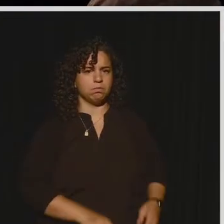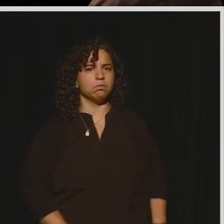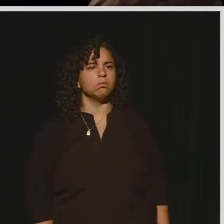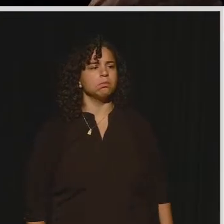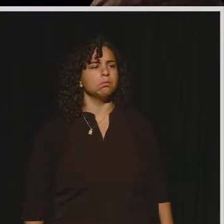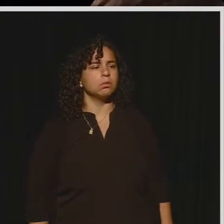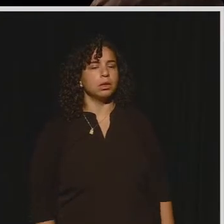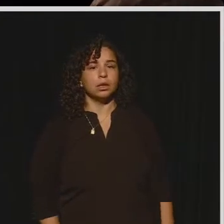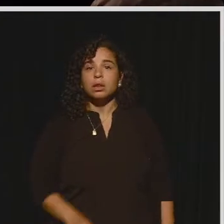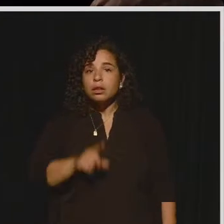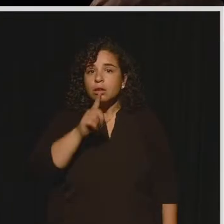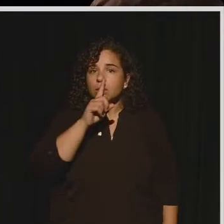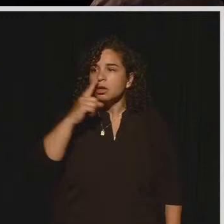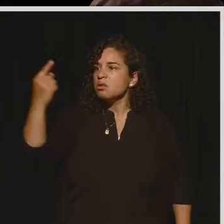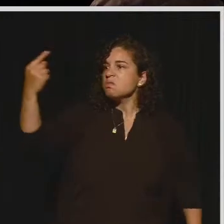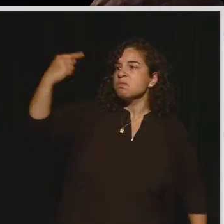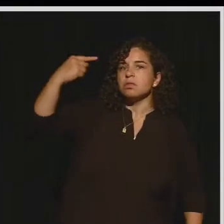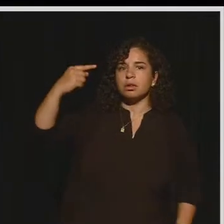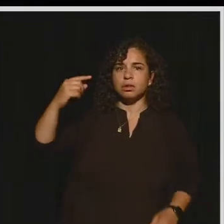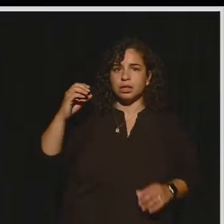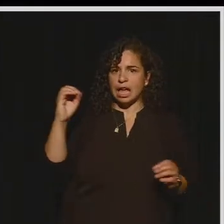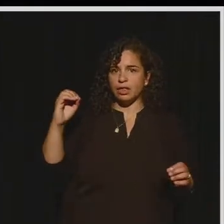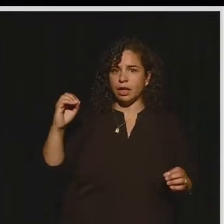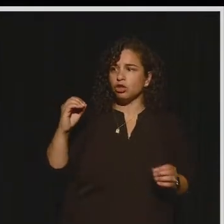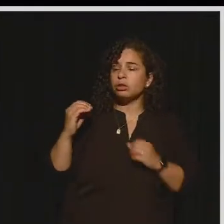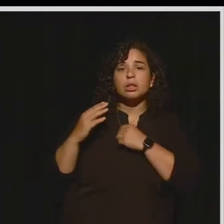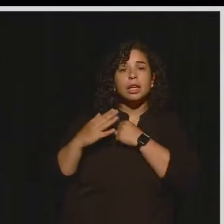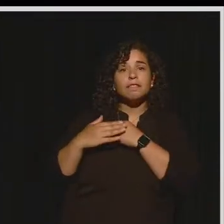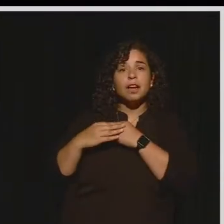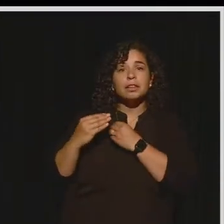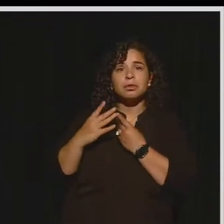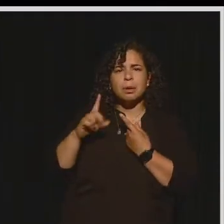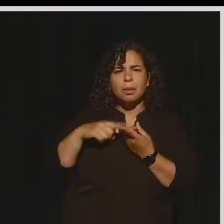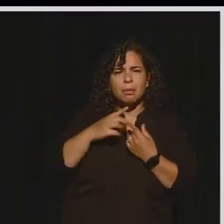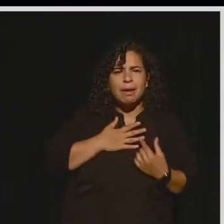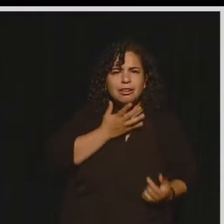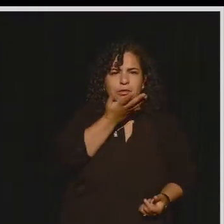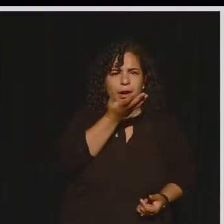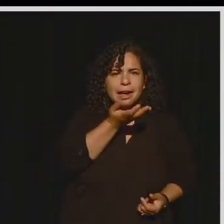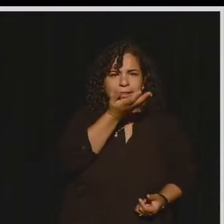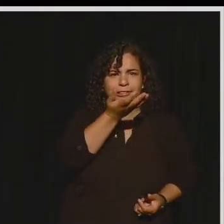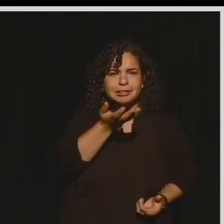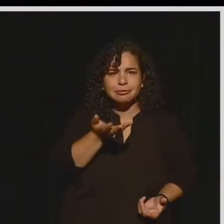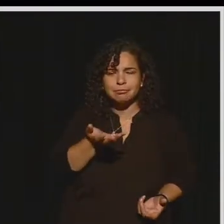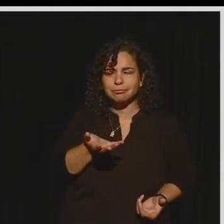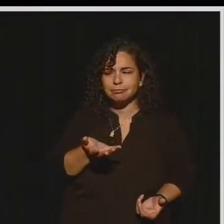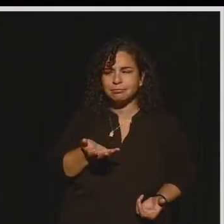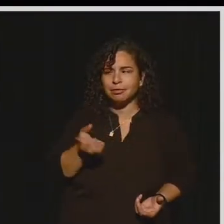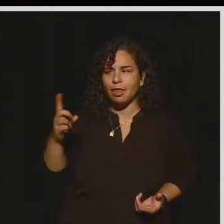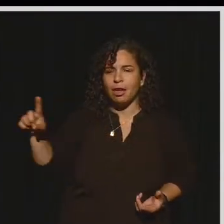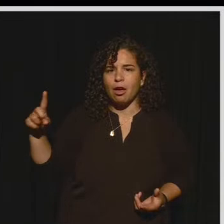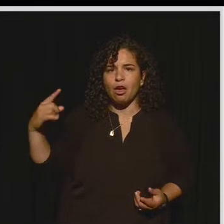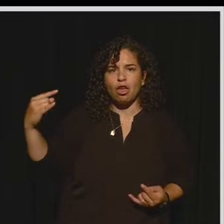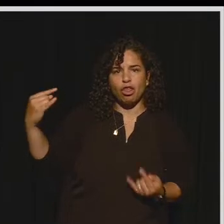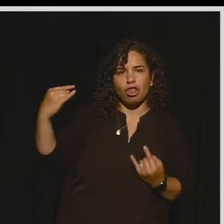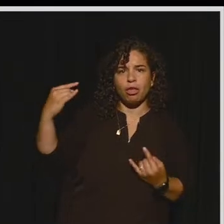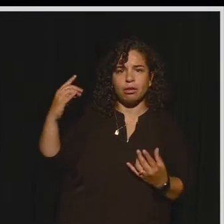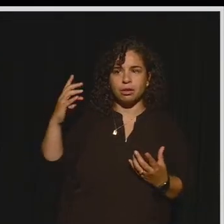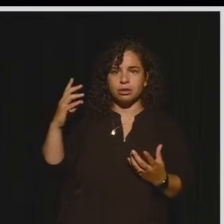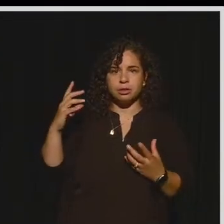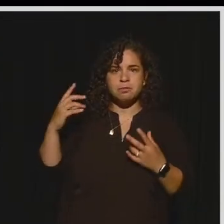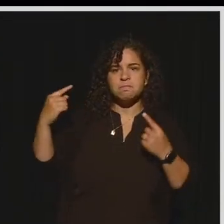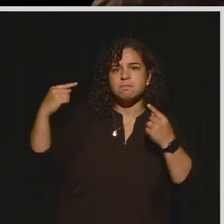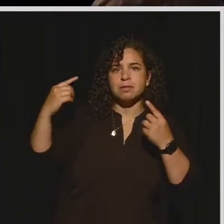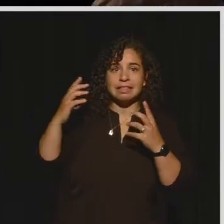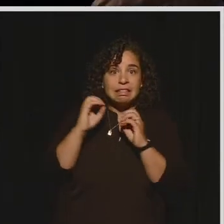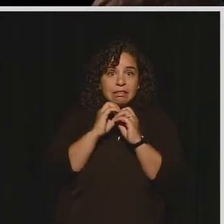no calling out. And there hasn't been. You know, we've been there for 10 years, and I have not been called out once there. I can't tell